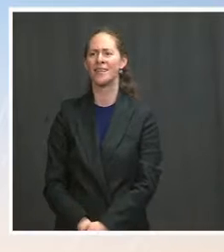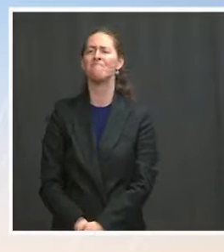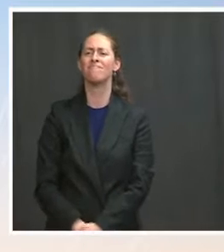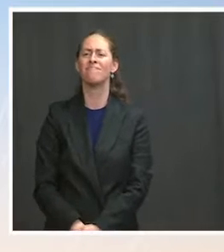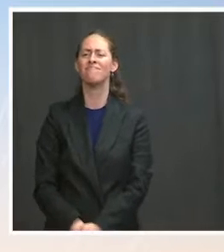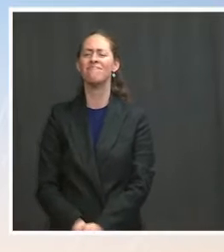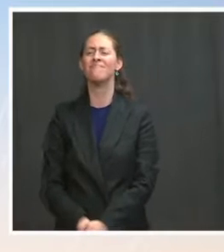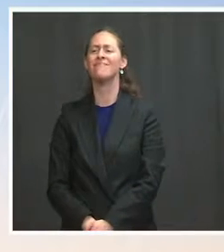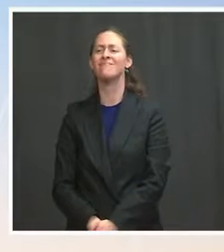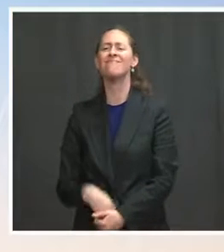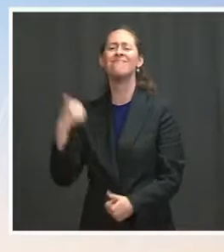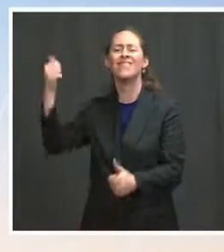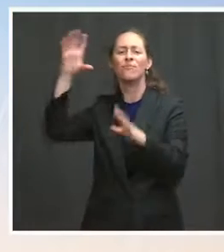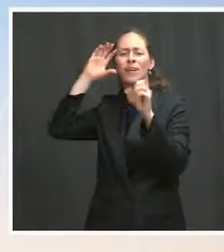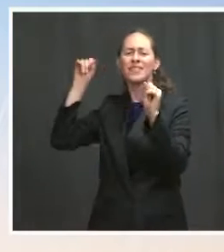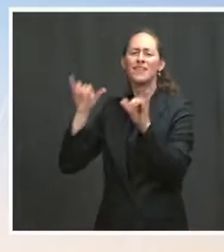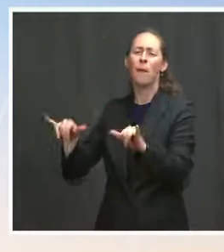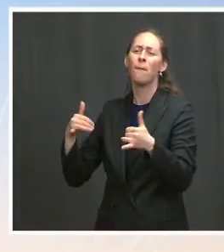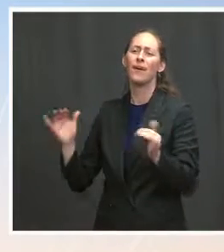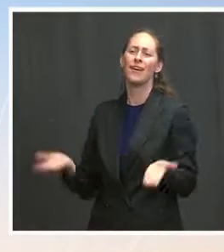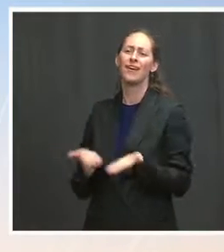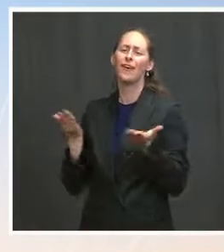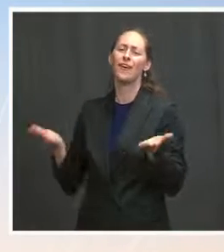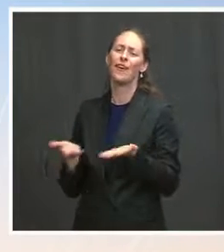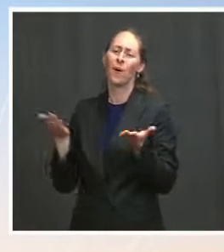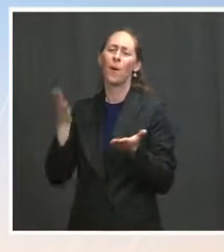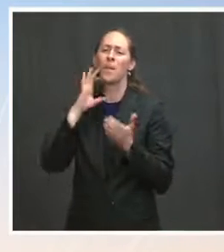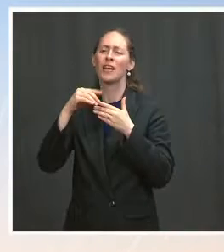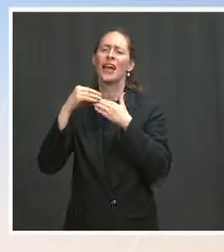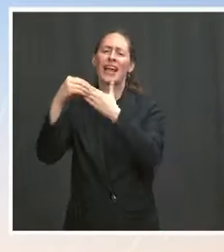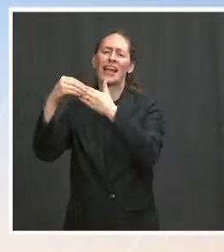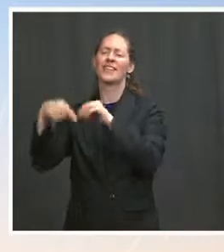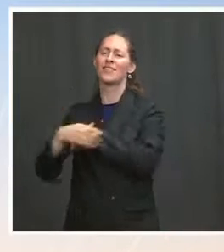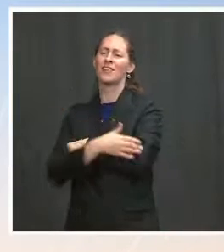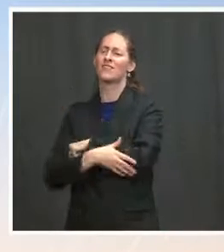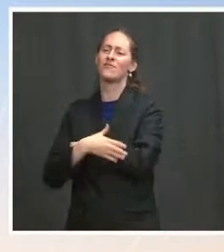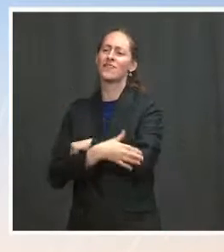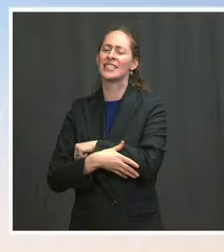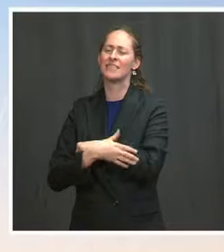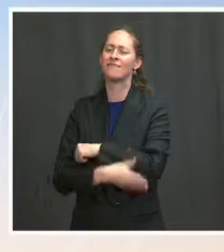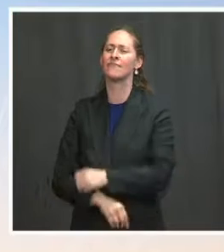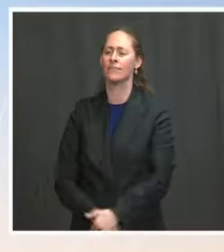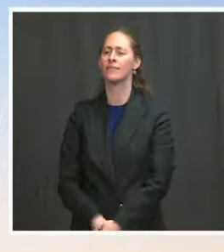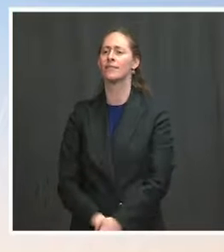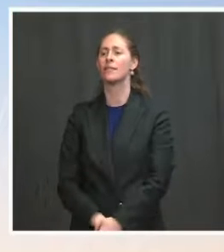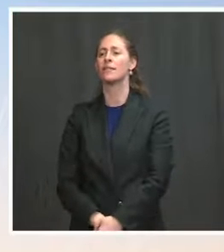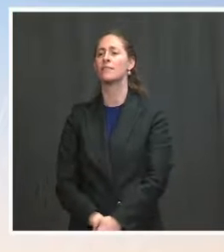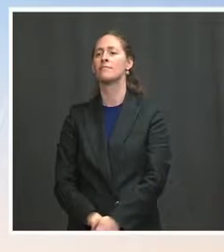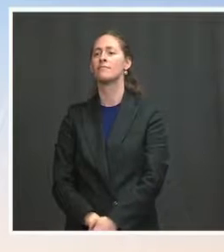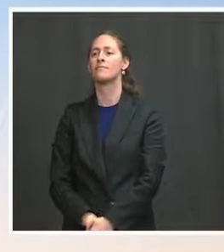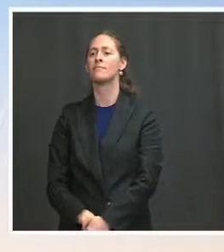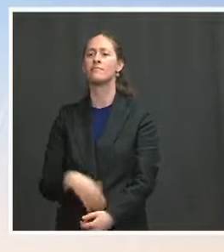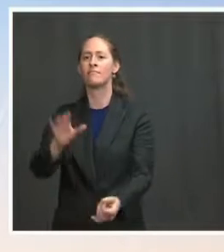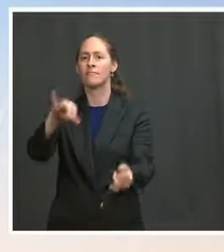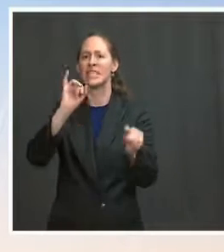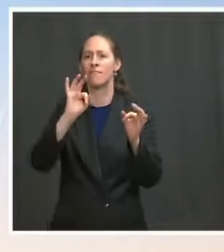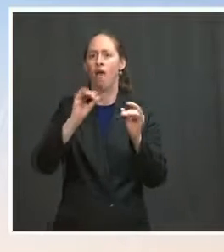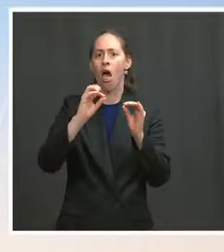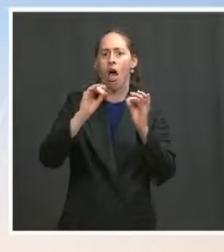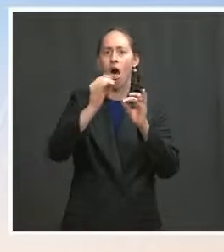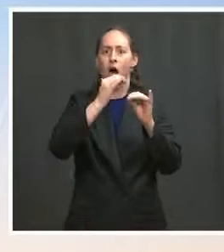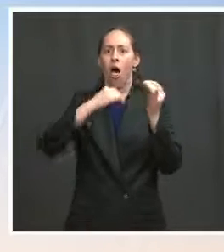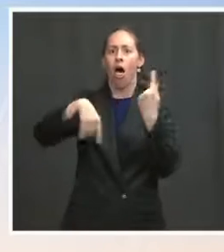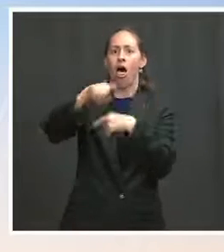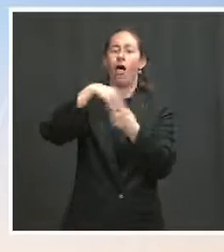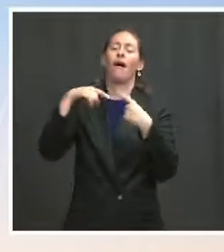States of America. And of course, should there be an elevation and escalation, that is something we would certainly monitor and track as